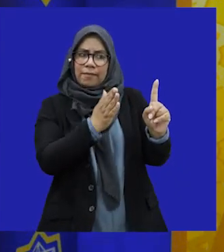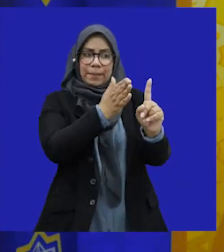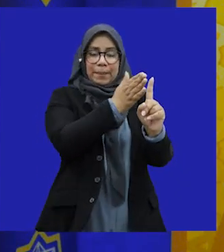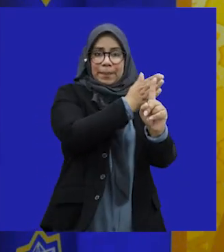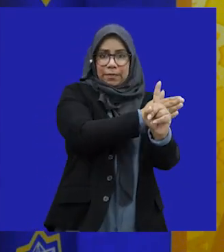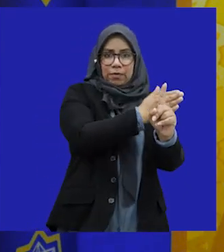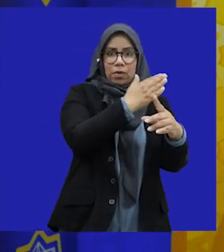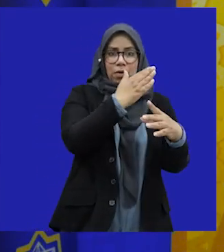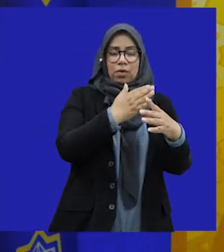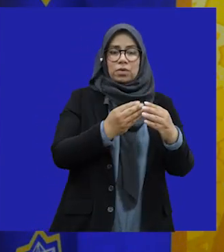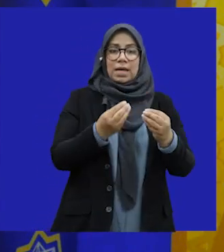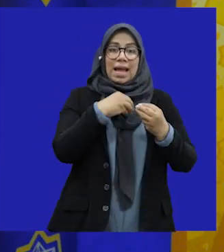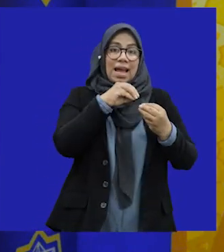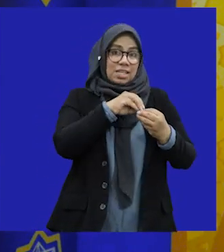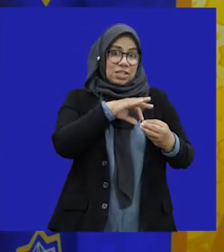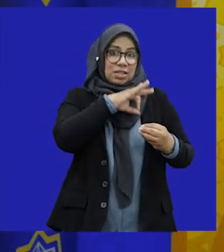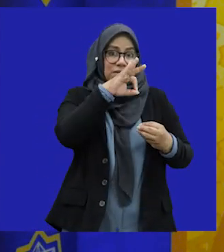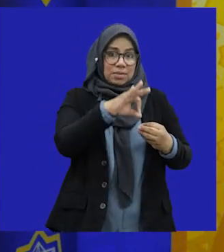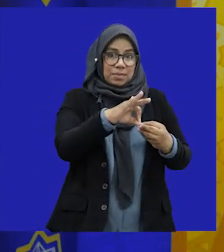prayers offered